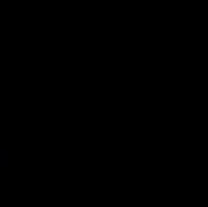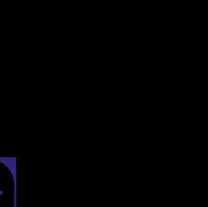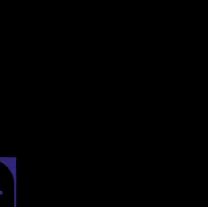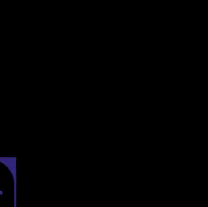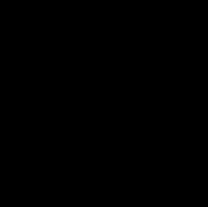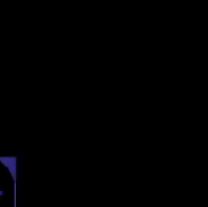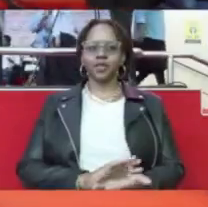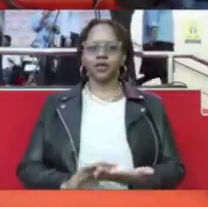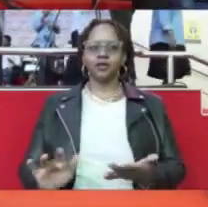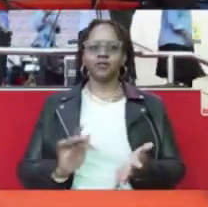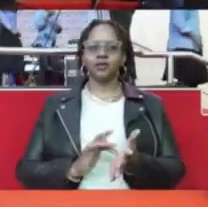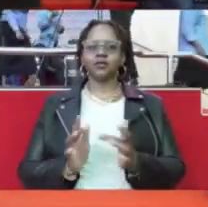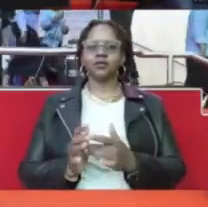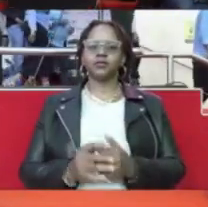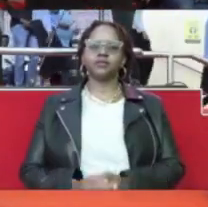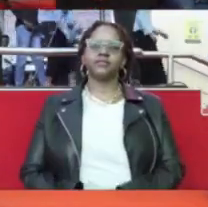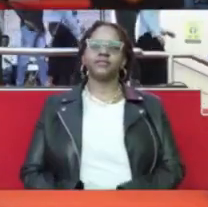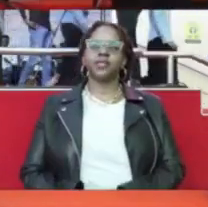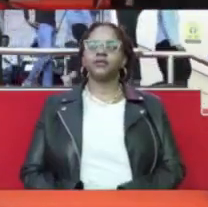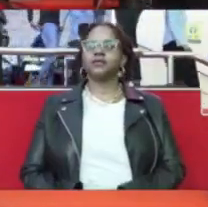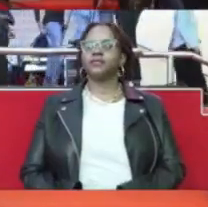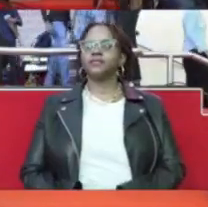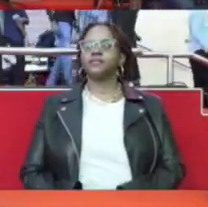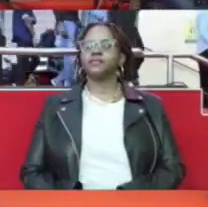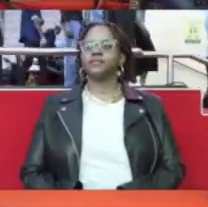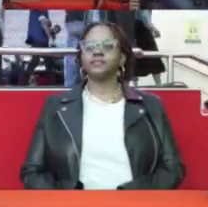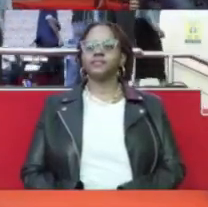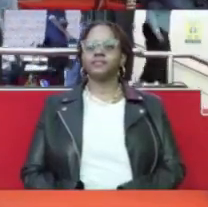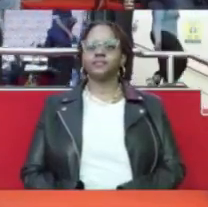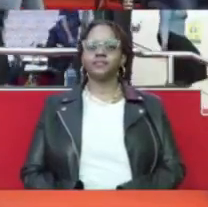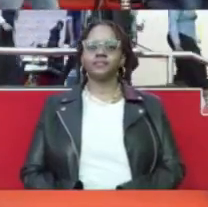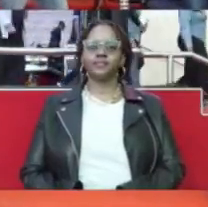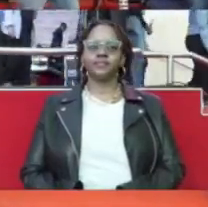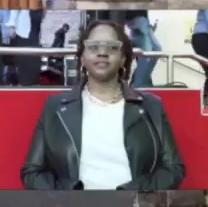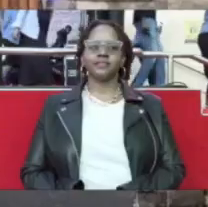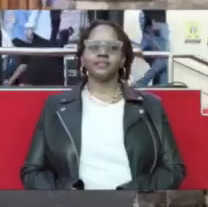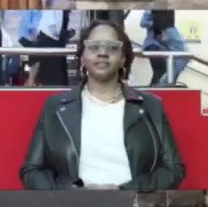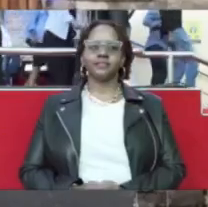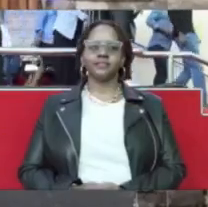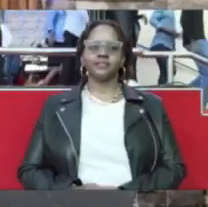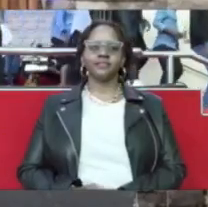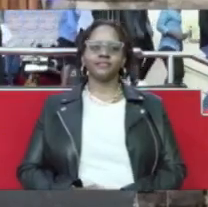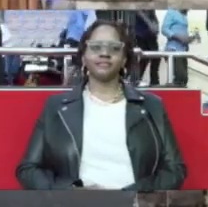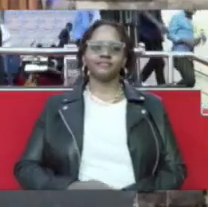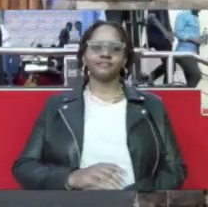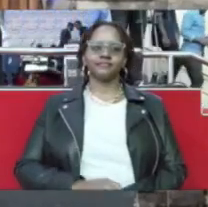Praise the name of the Lord. You can turn to your neighbor, give them a high five and a